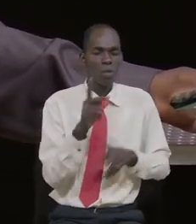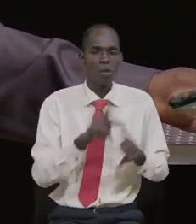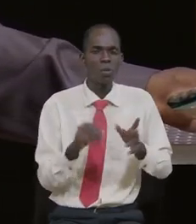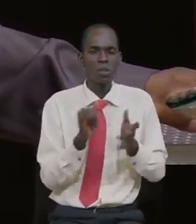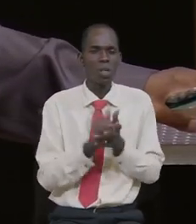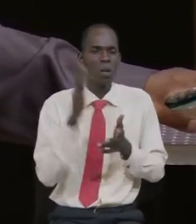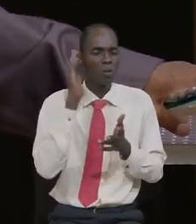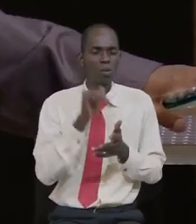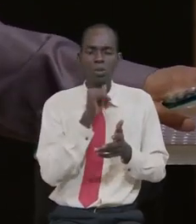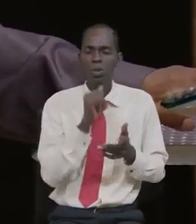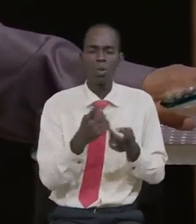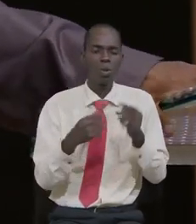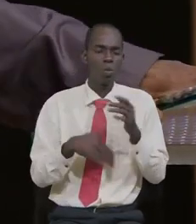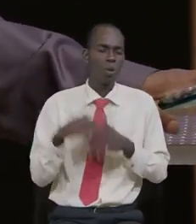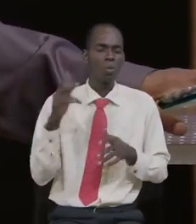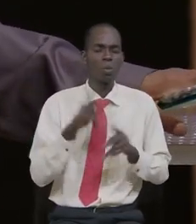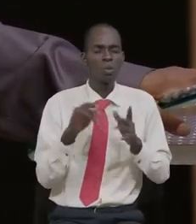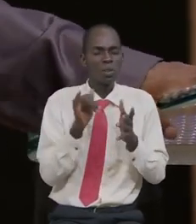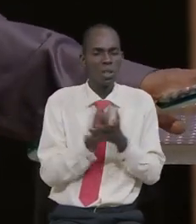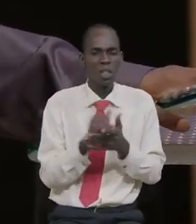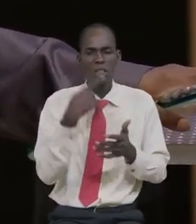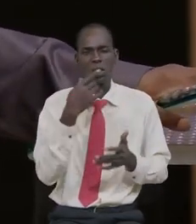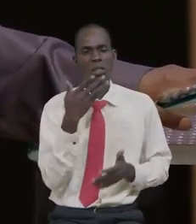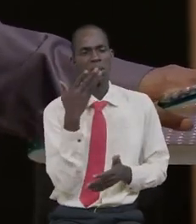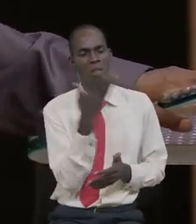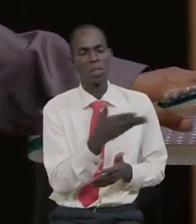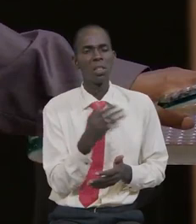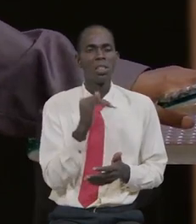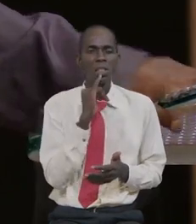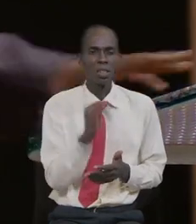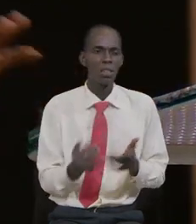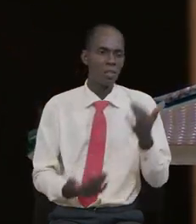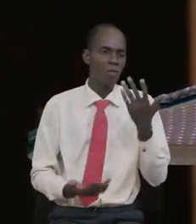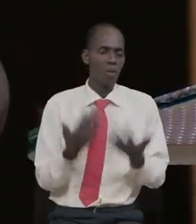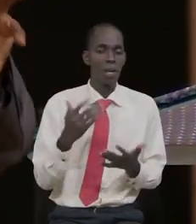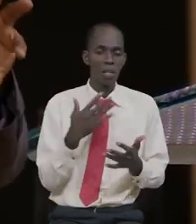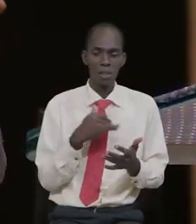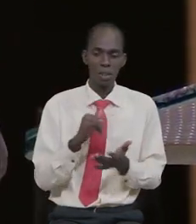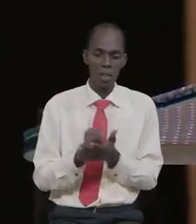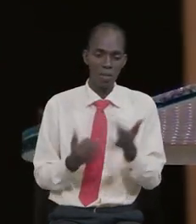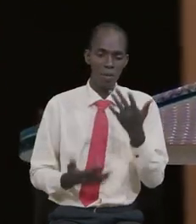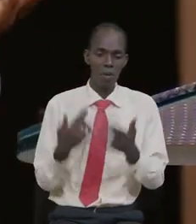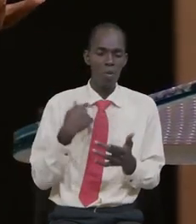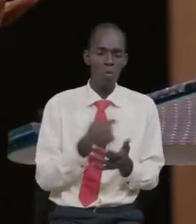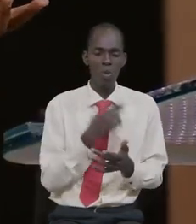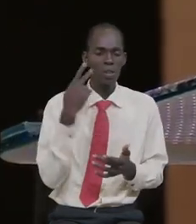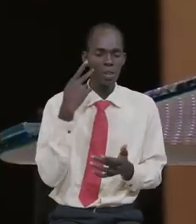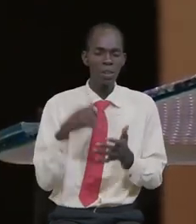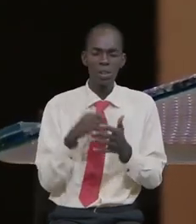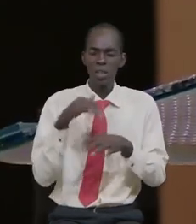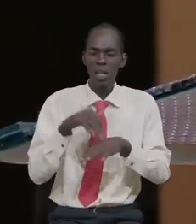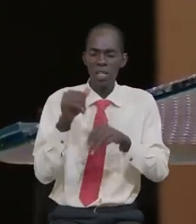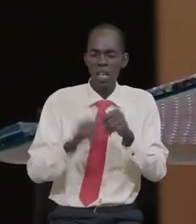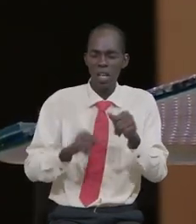people that will say, despite Nebuchadnezzar's fire, we're still at every opportunity, every chance with